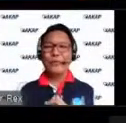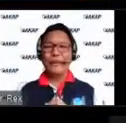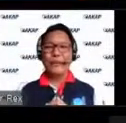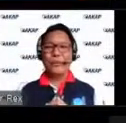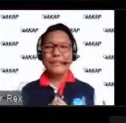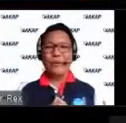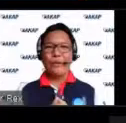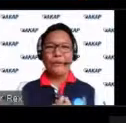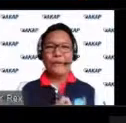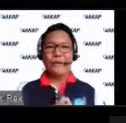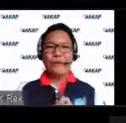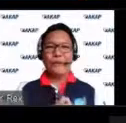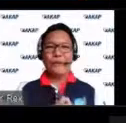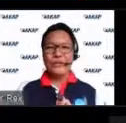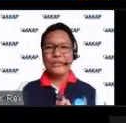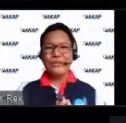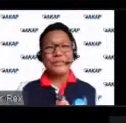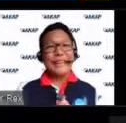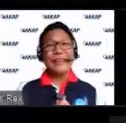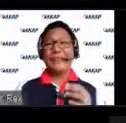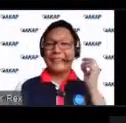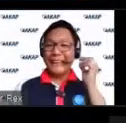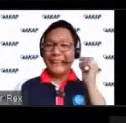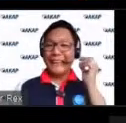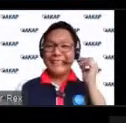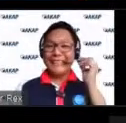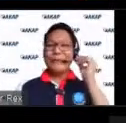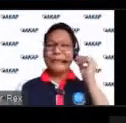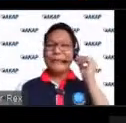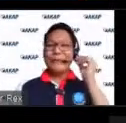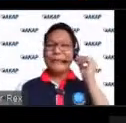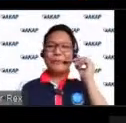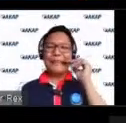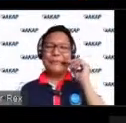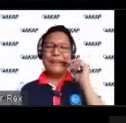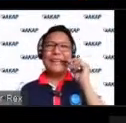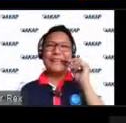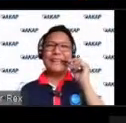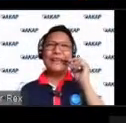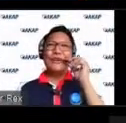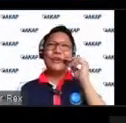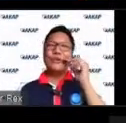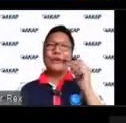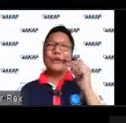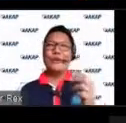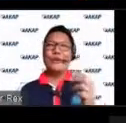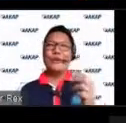what we are requesting our fellow stay connected.